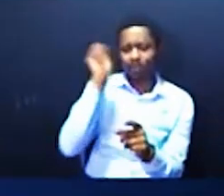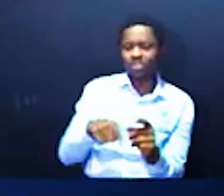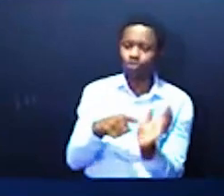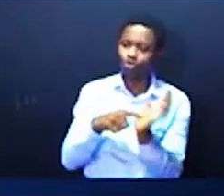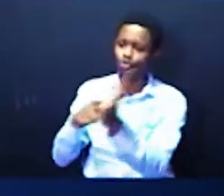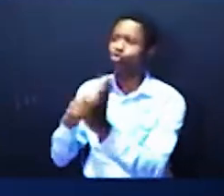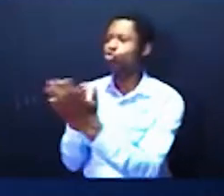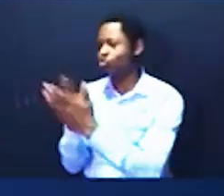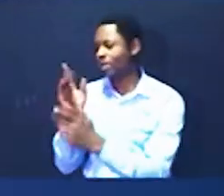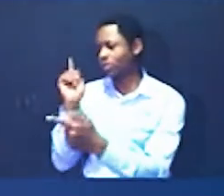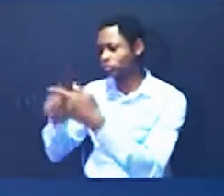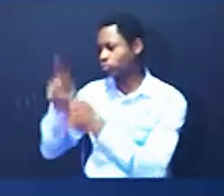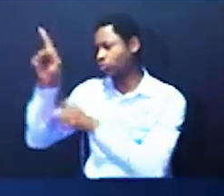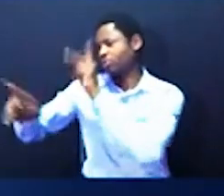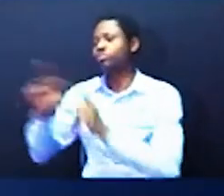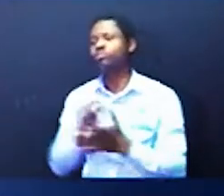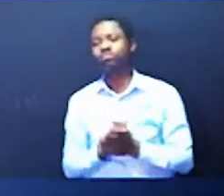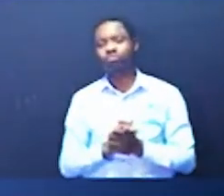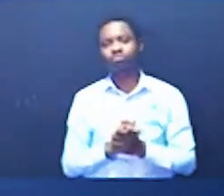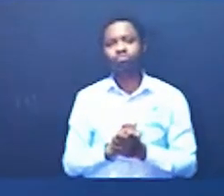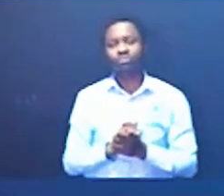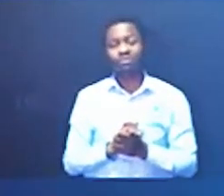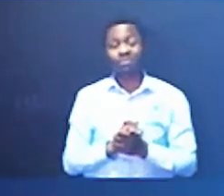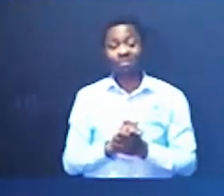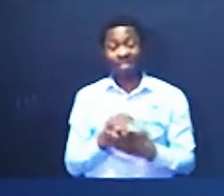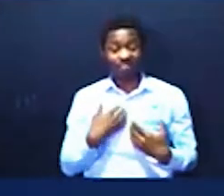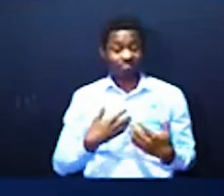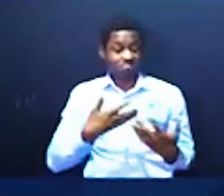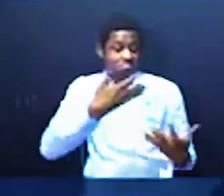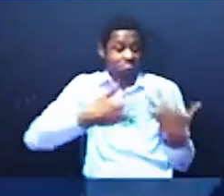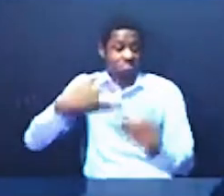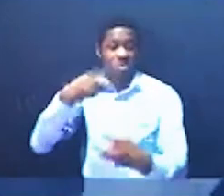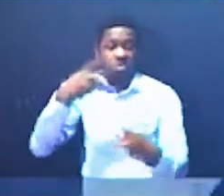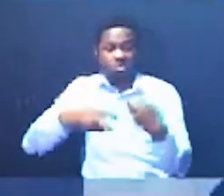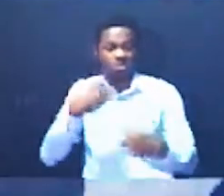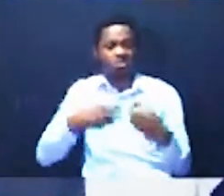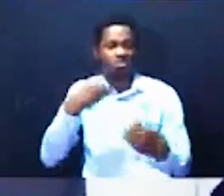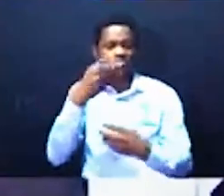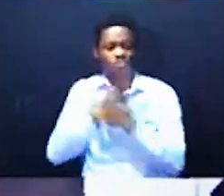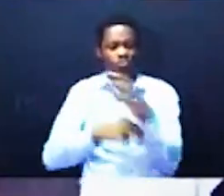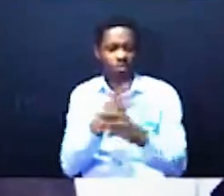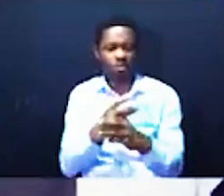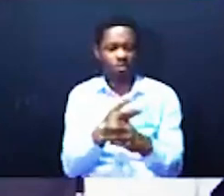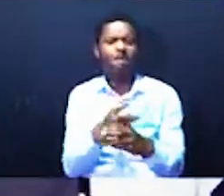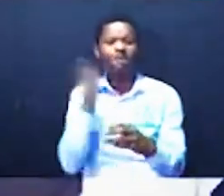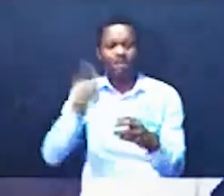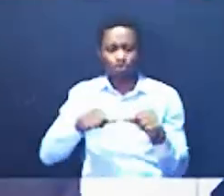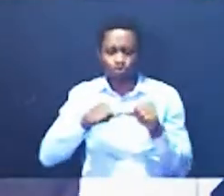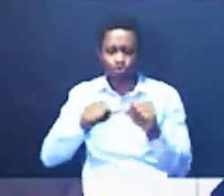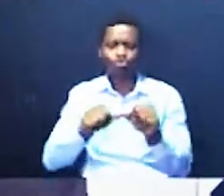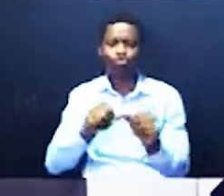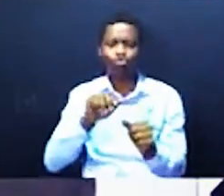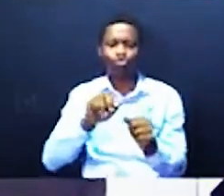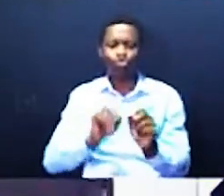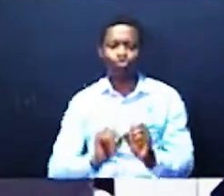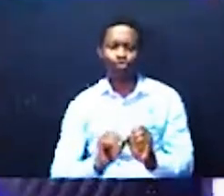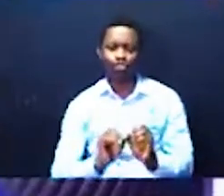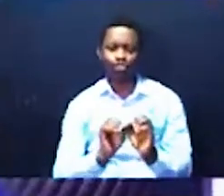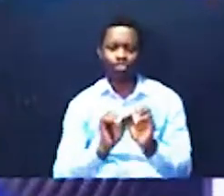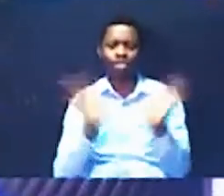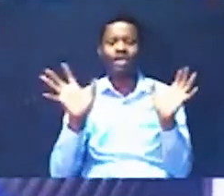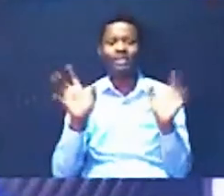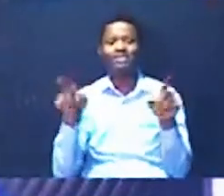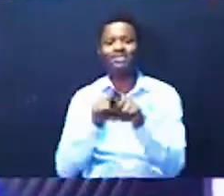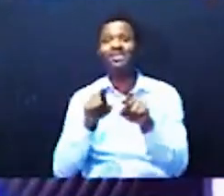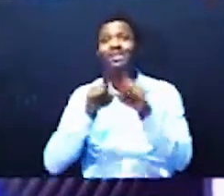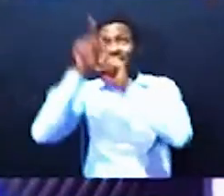stars. So you cannot say, I was hungry.